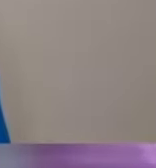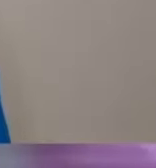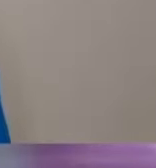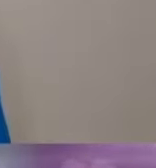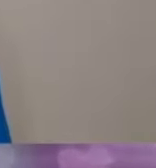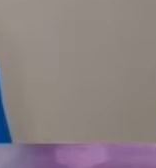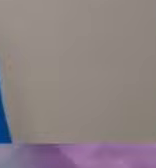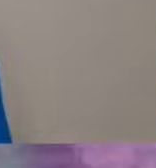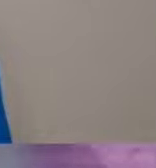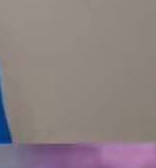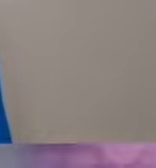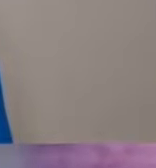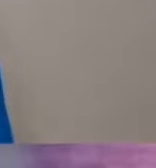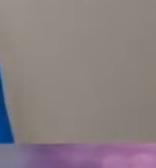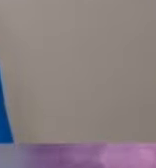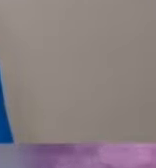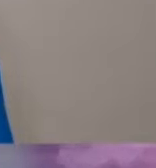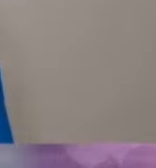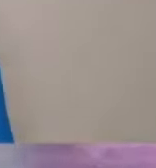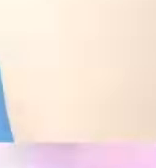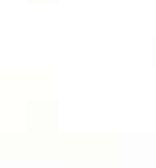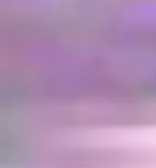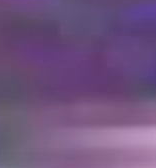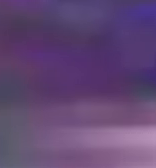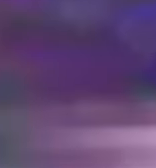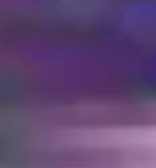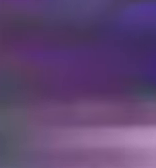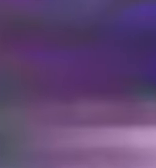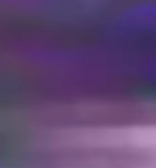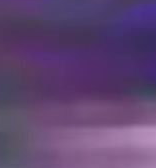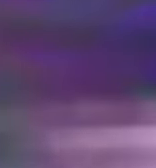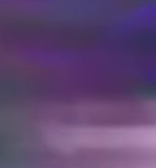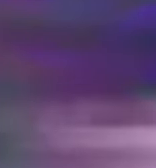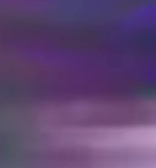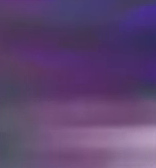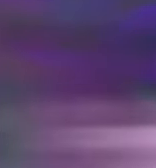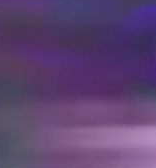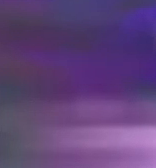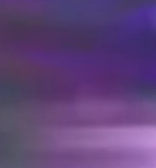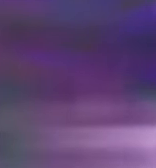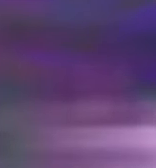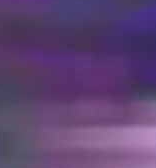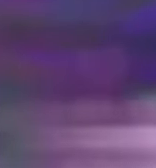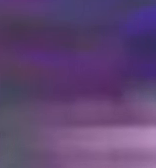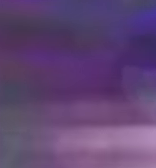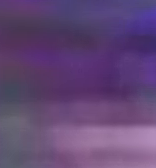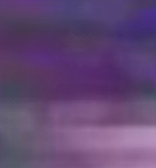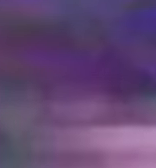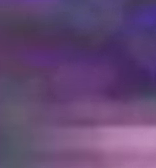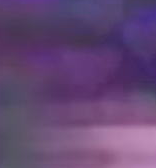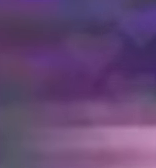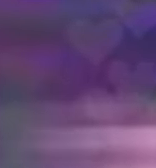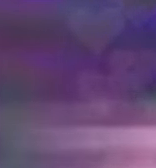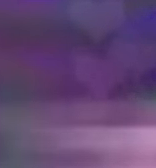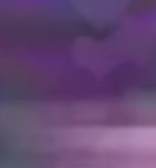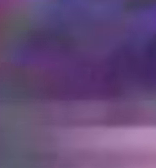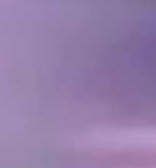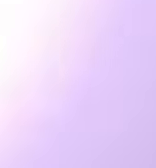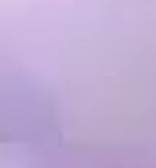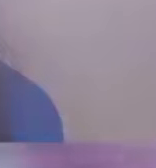Velasco inviting you to stream or download my newest single entitled Ang Ating